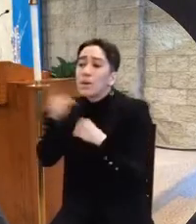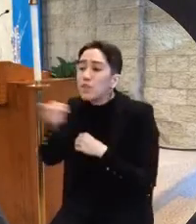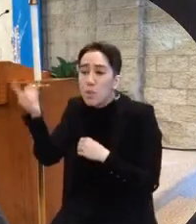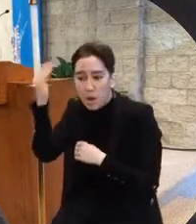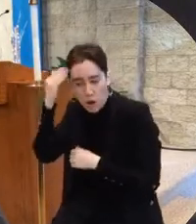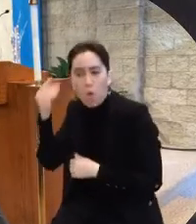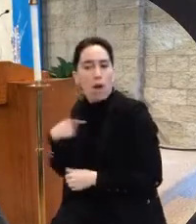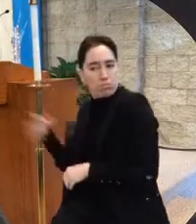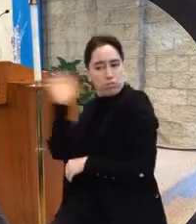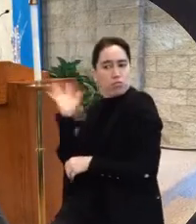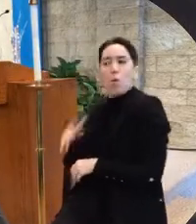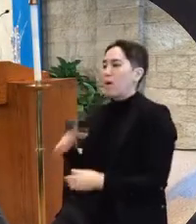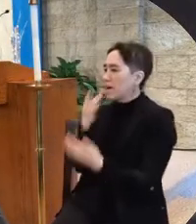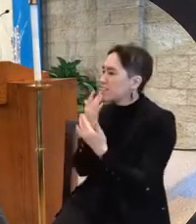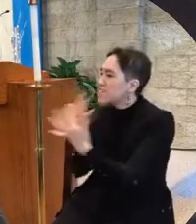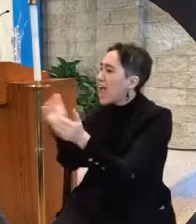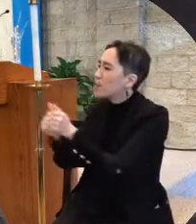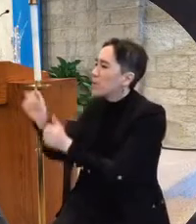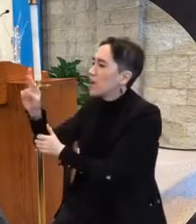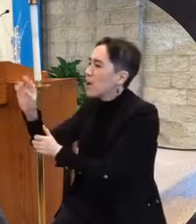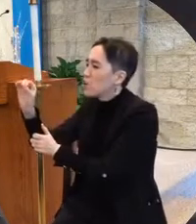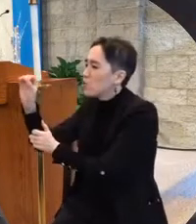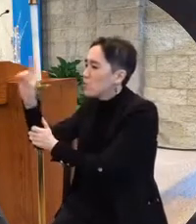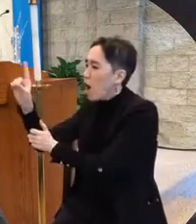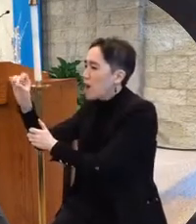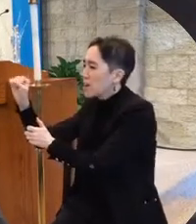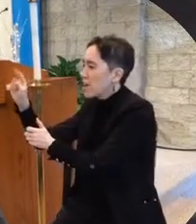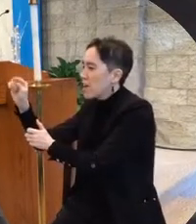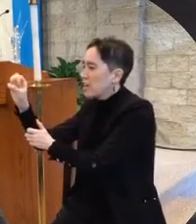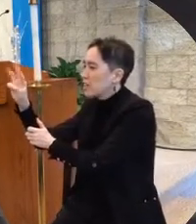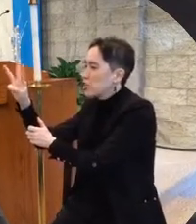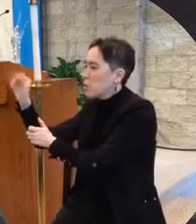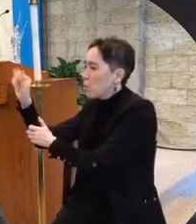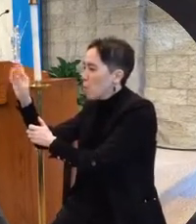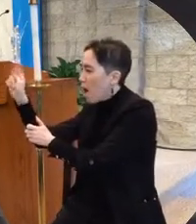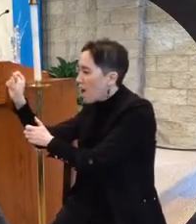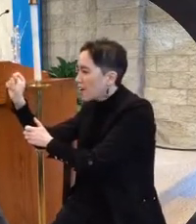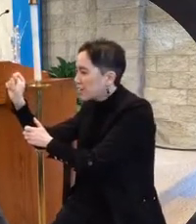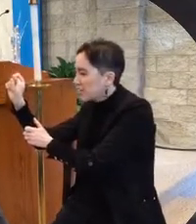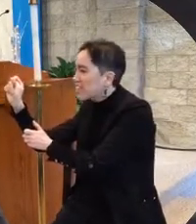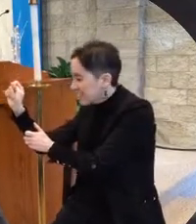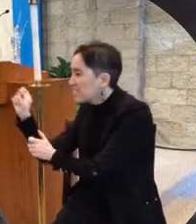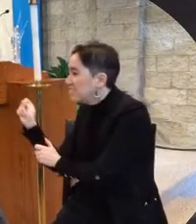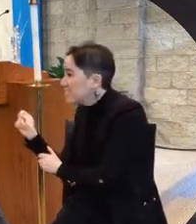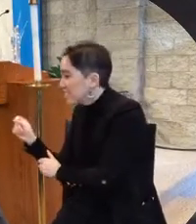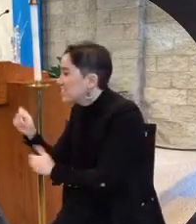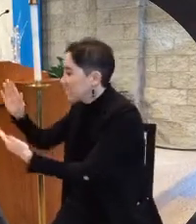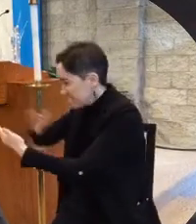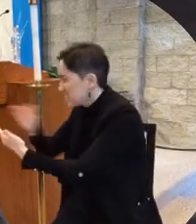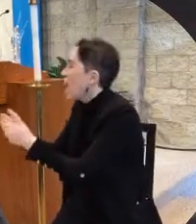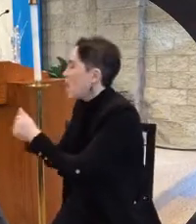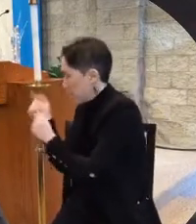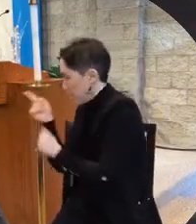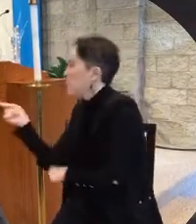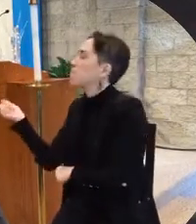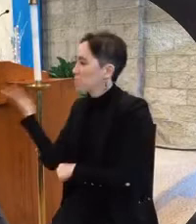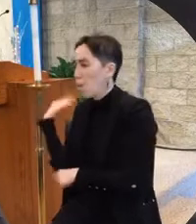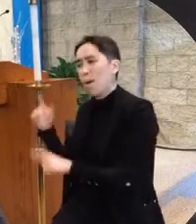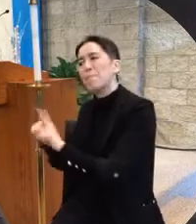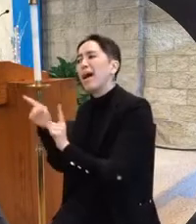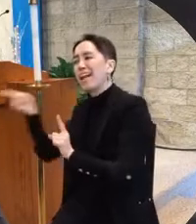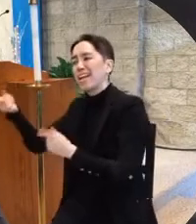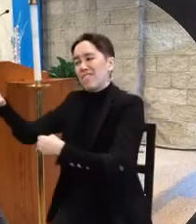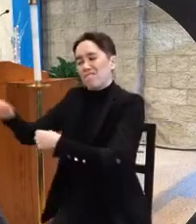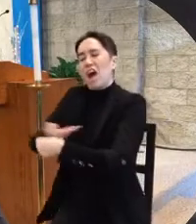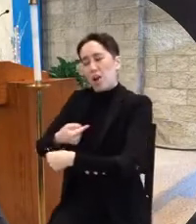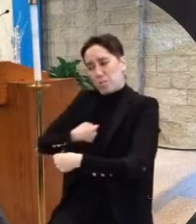Rod Stewart, and he fired me because I'd reached a weight and an age that was no longer